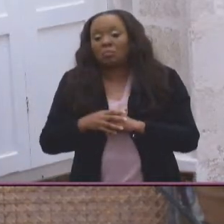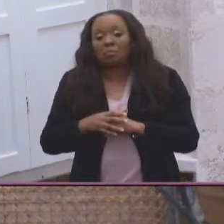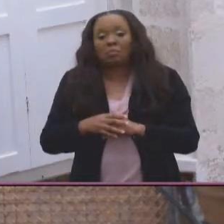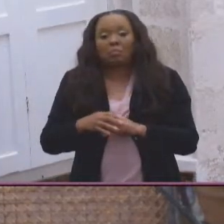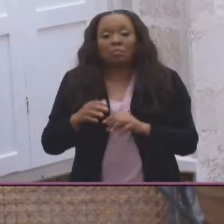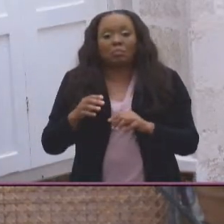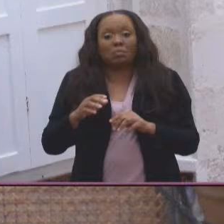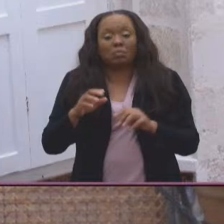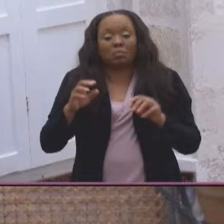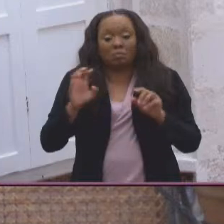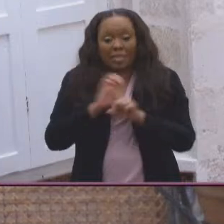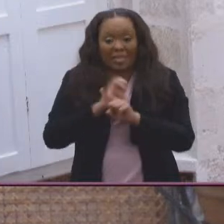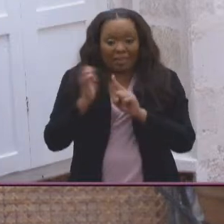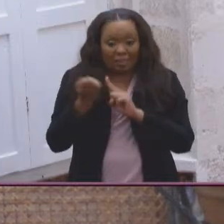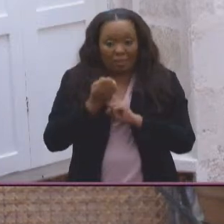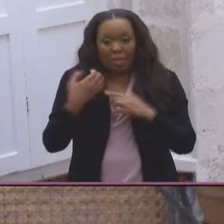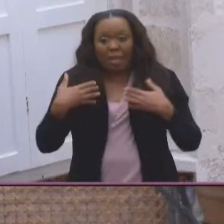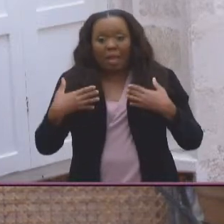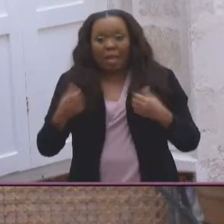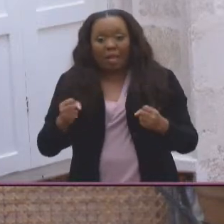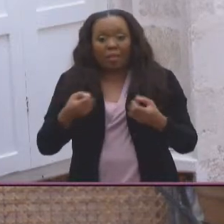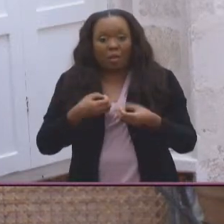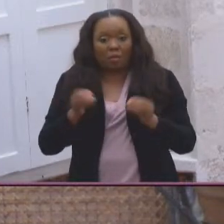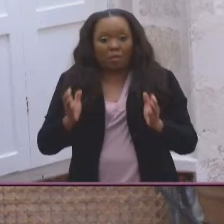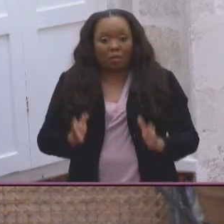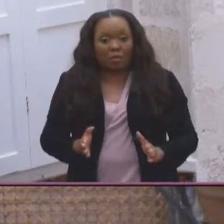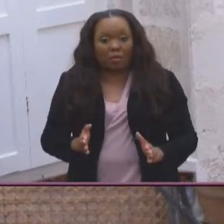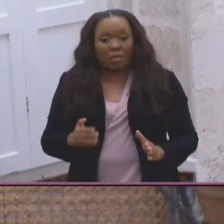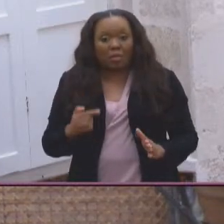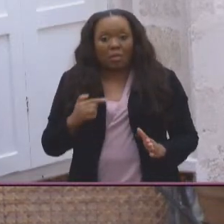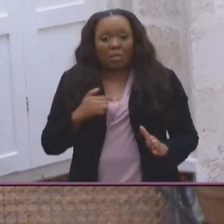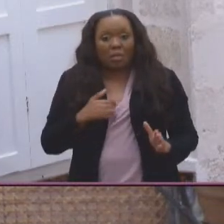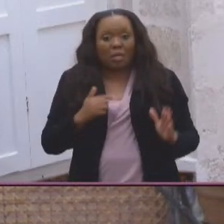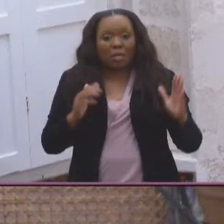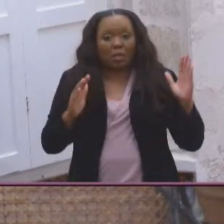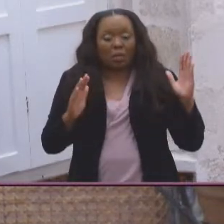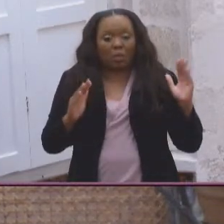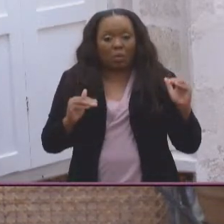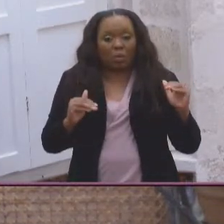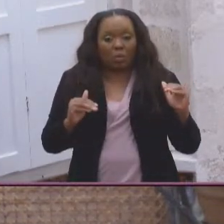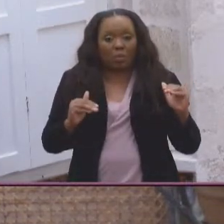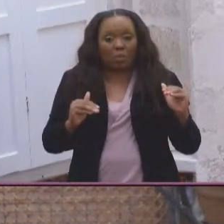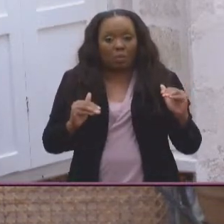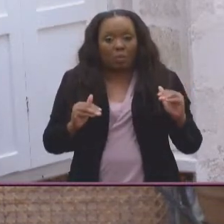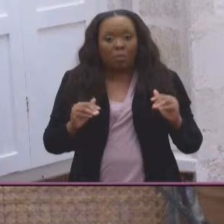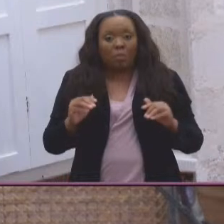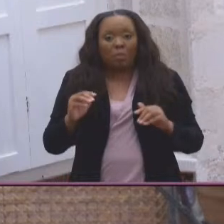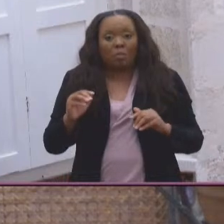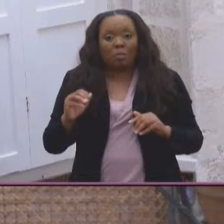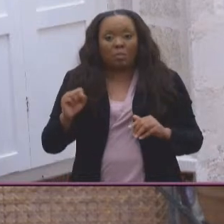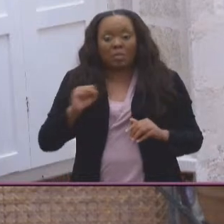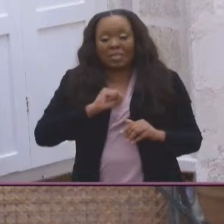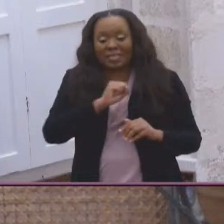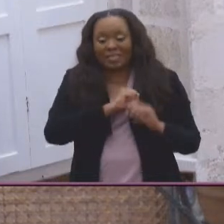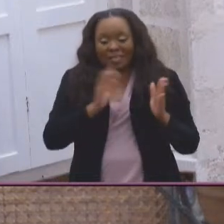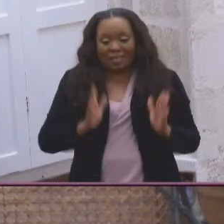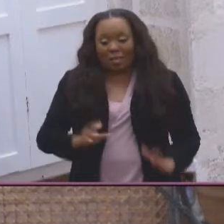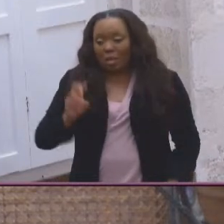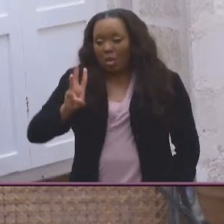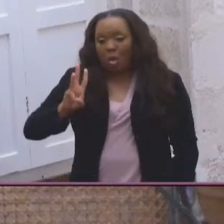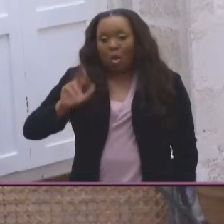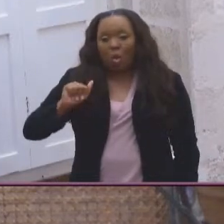from the Senator Walcott when he wraps up in terms of what is the true state of